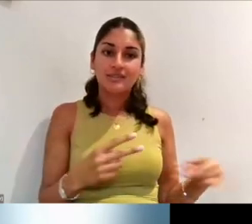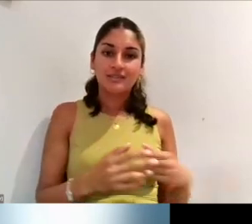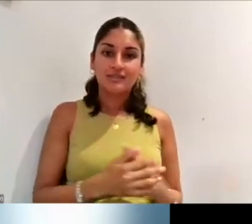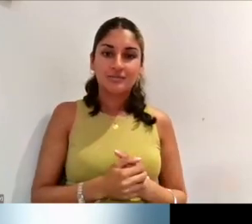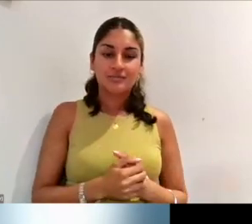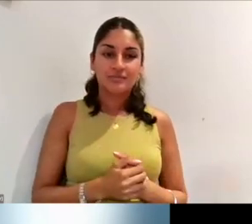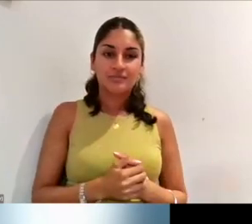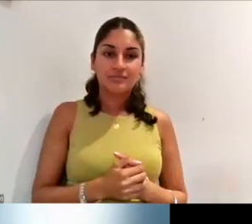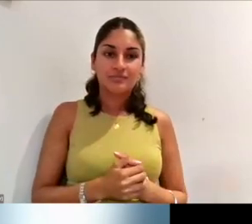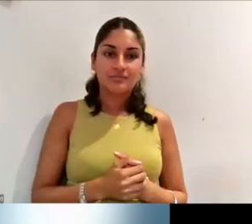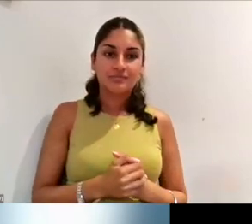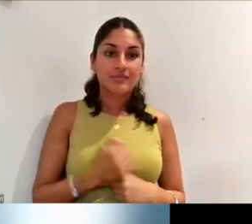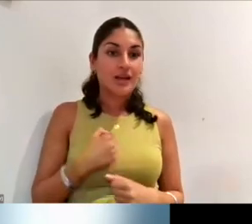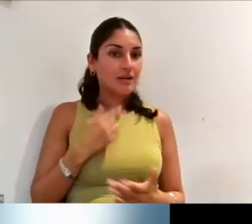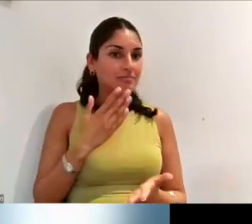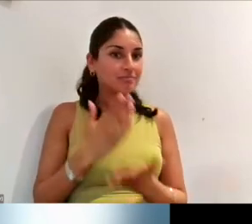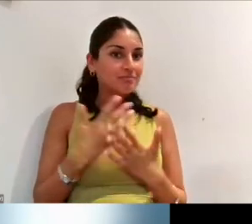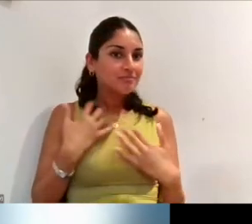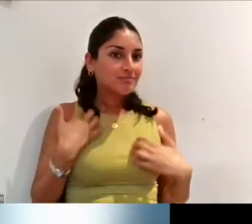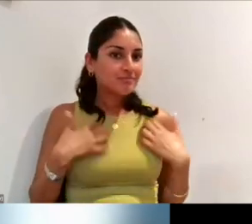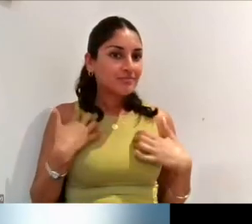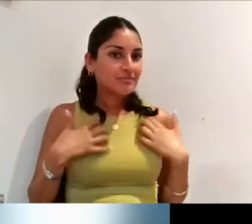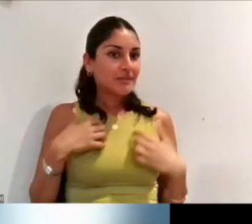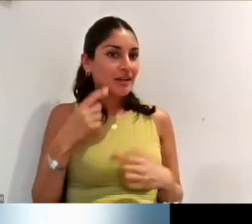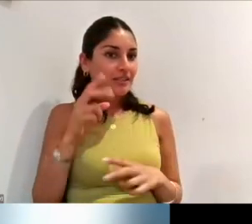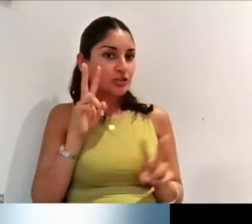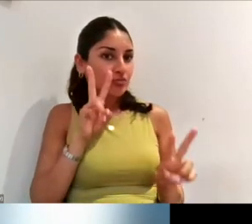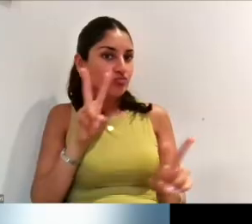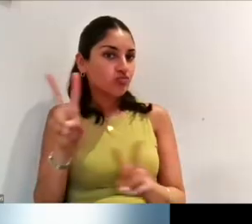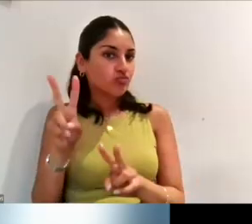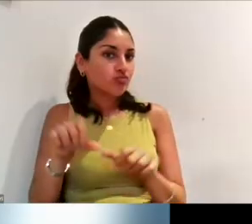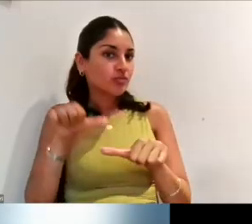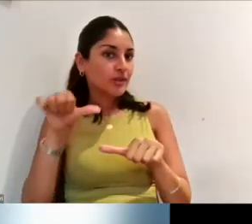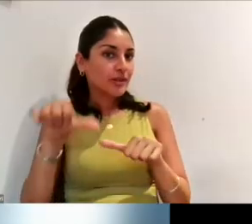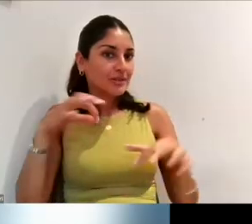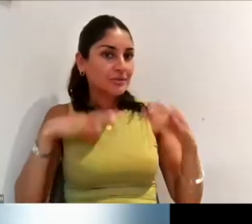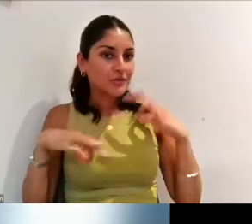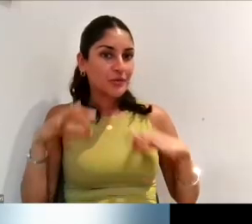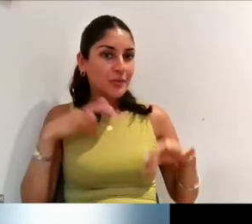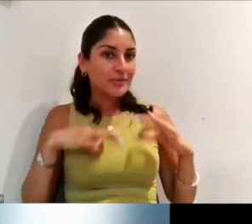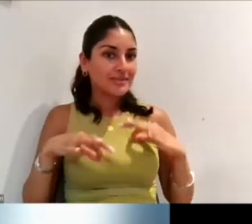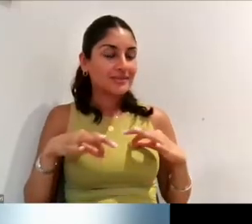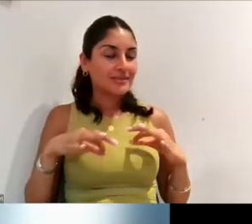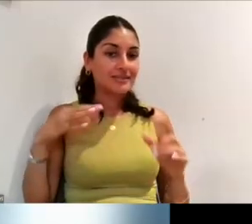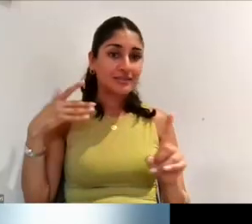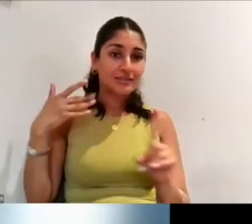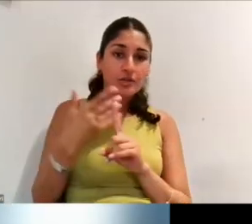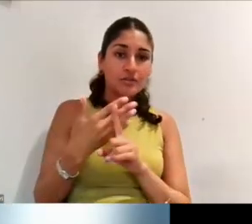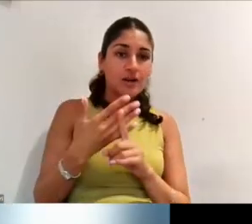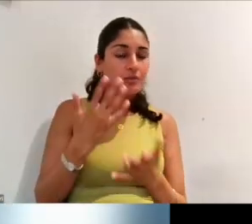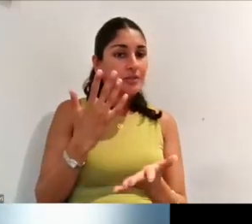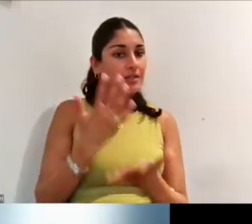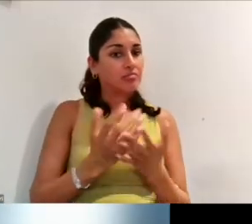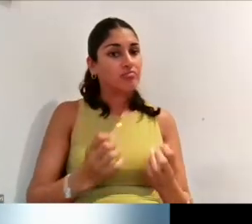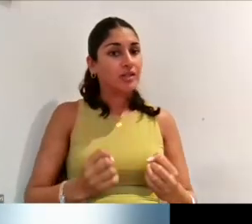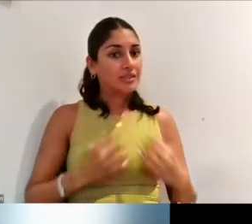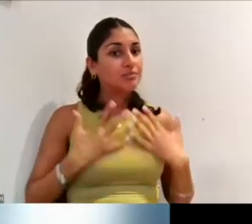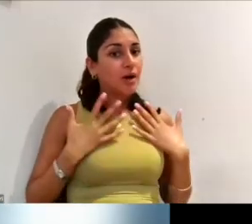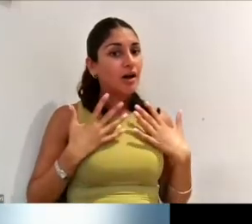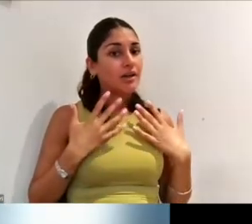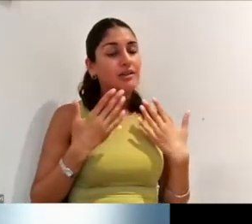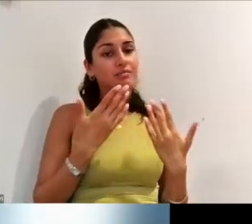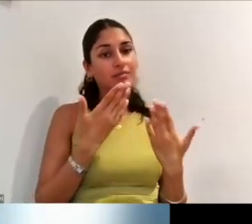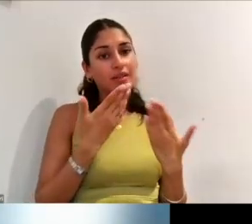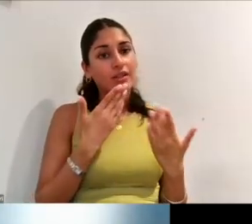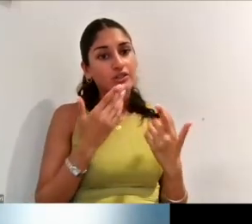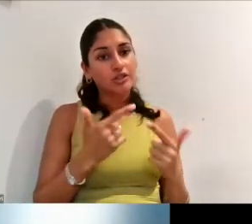excited, everyone. I know we've all been amazed so far, haven't we, by